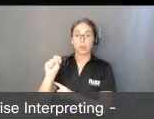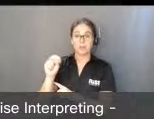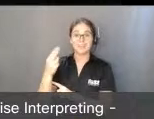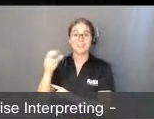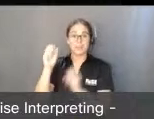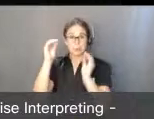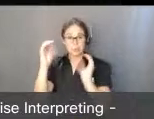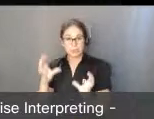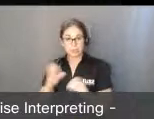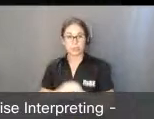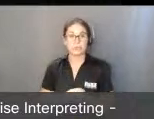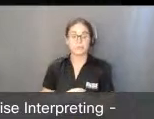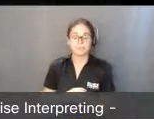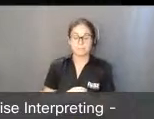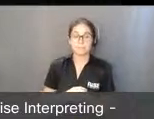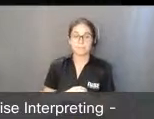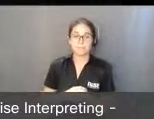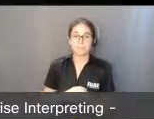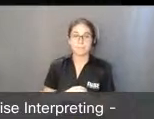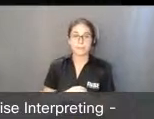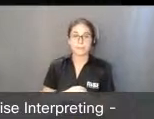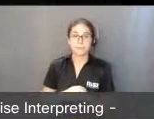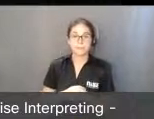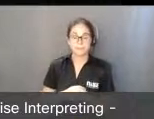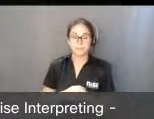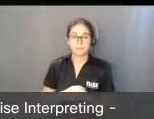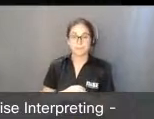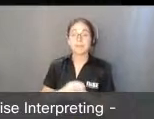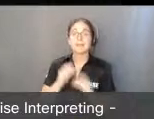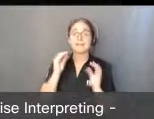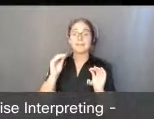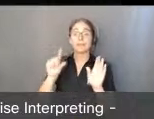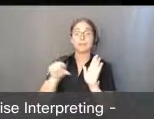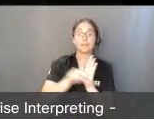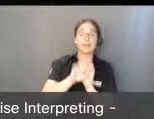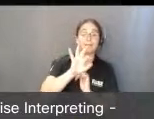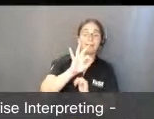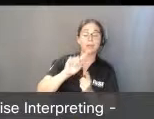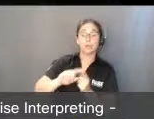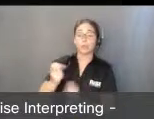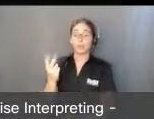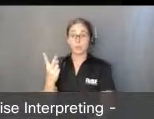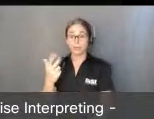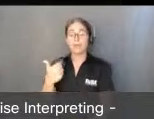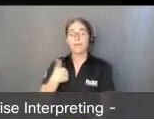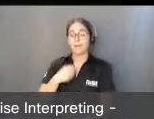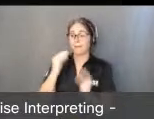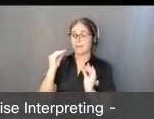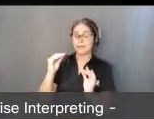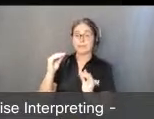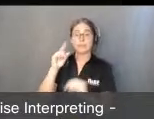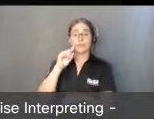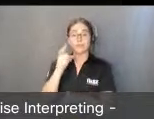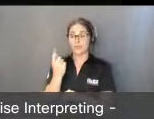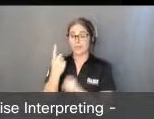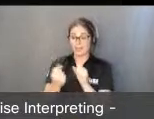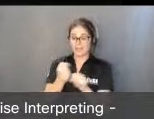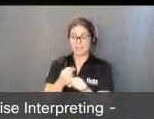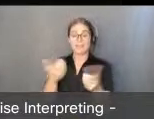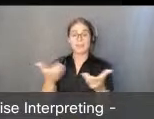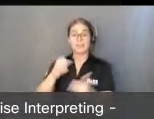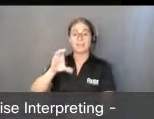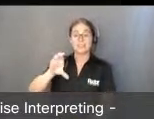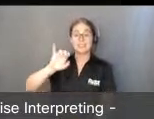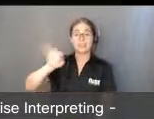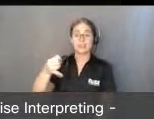Brandy Ritzy, math teacher from Bloomington High School, grades 9 through 12. As an 11-year veteran of CJUSD, I am absolutely